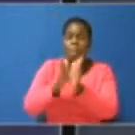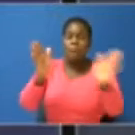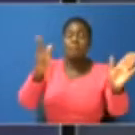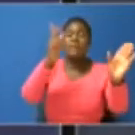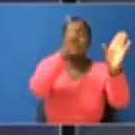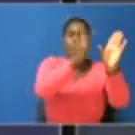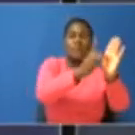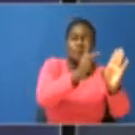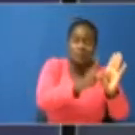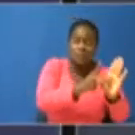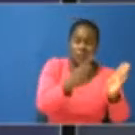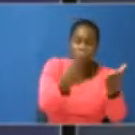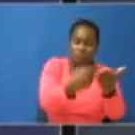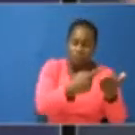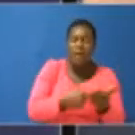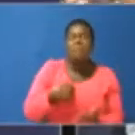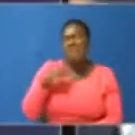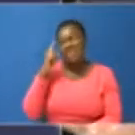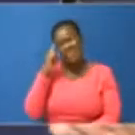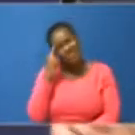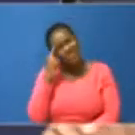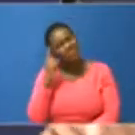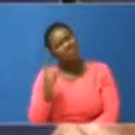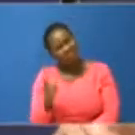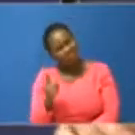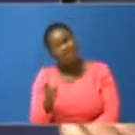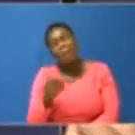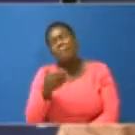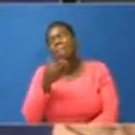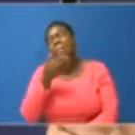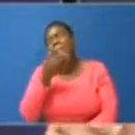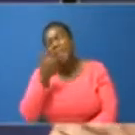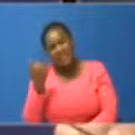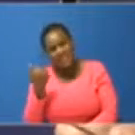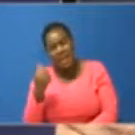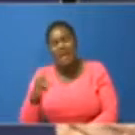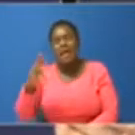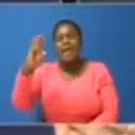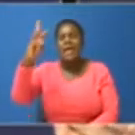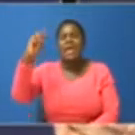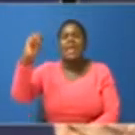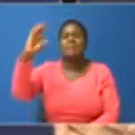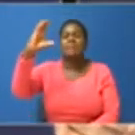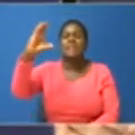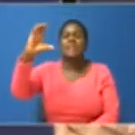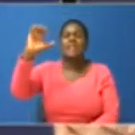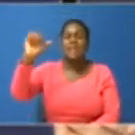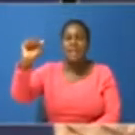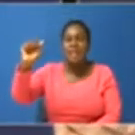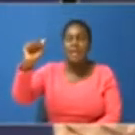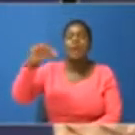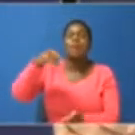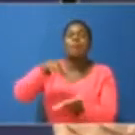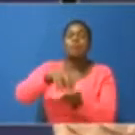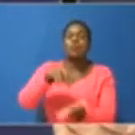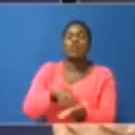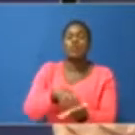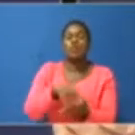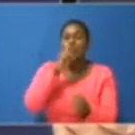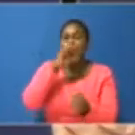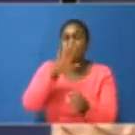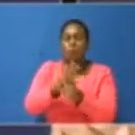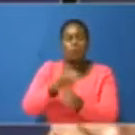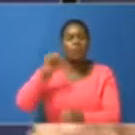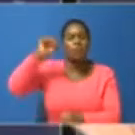participation session and i was thinking it would be great if these people put themselves forward for mca and show our commitment to